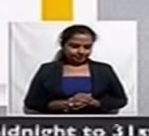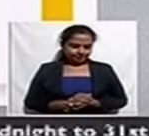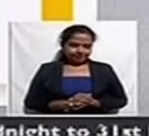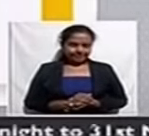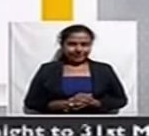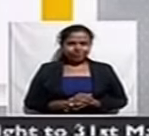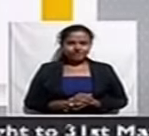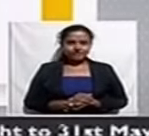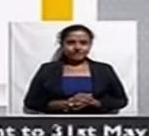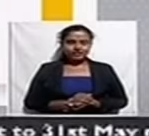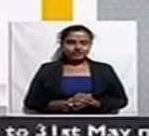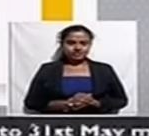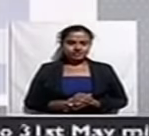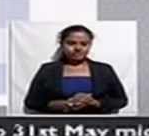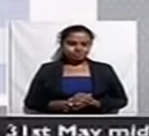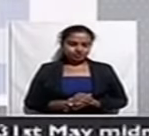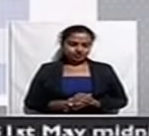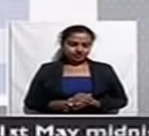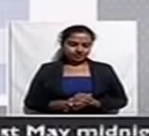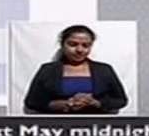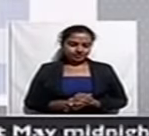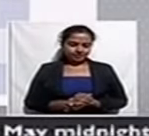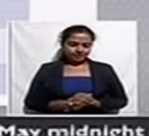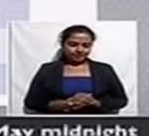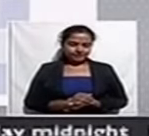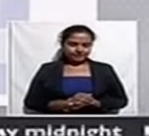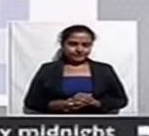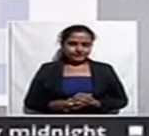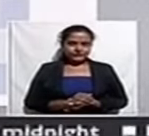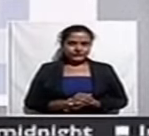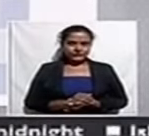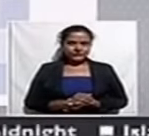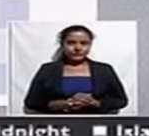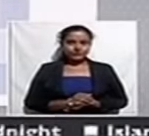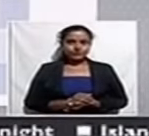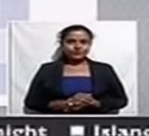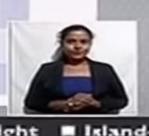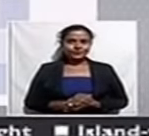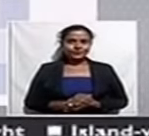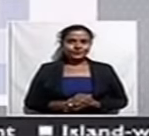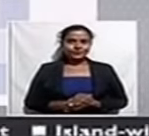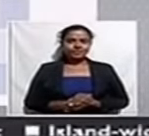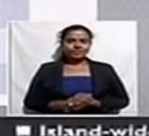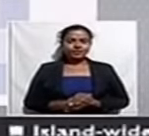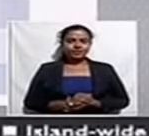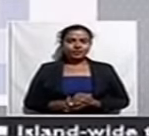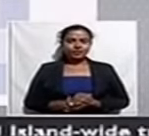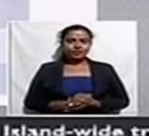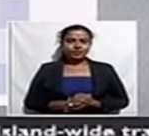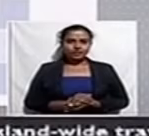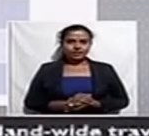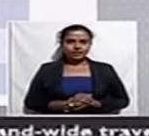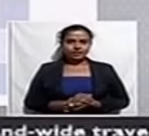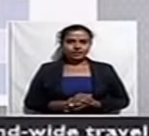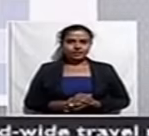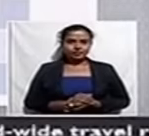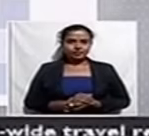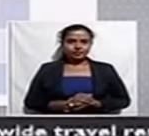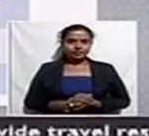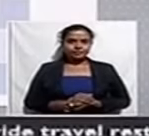worrisome situation on our hands. Now, you have seen some of the interventions that have been put into place. For example,